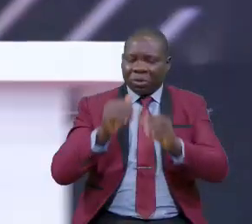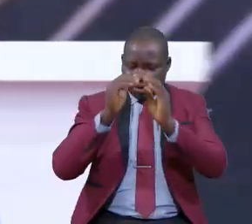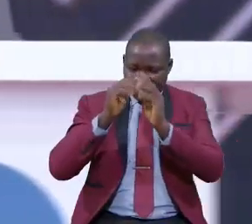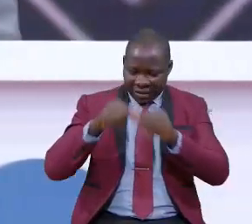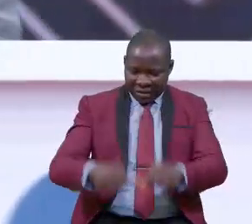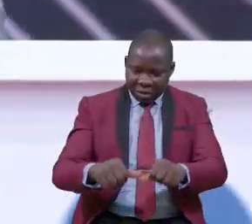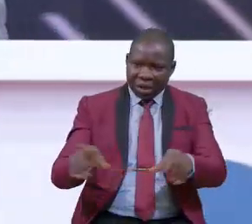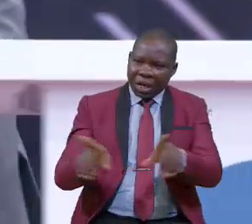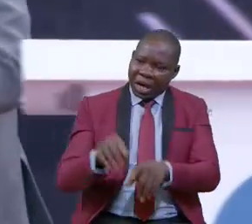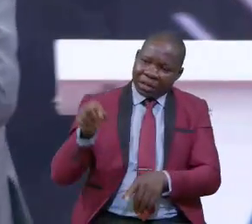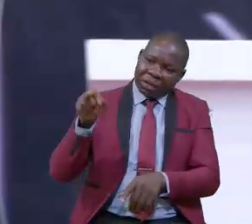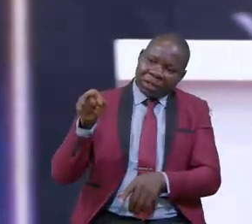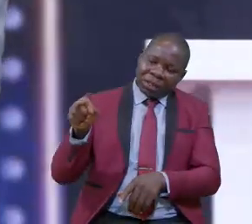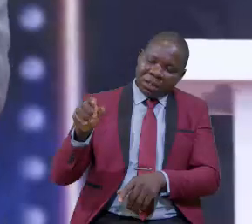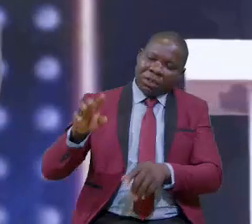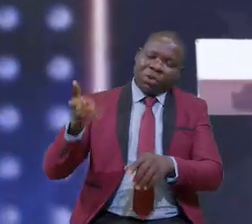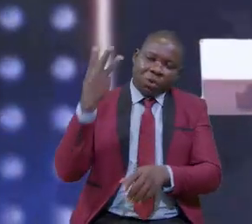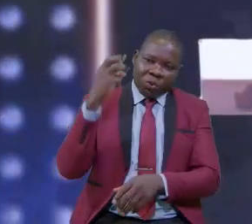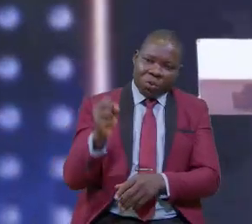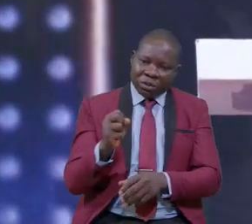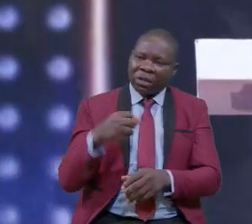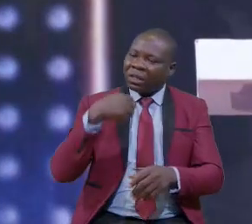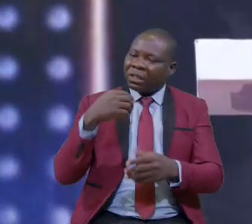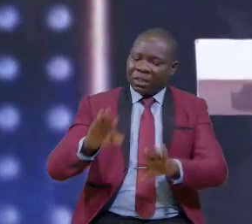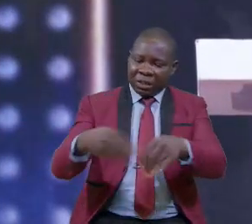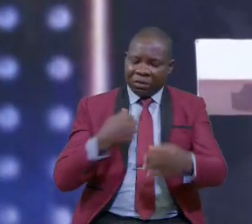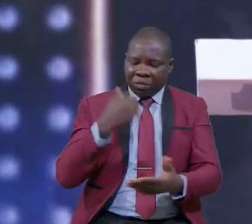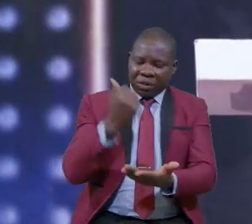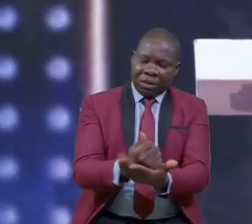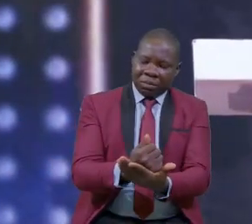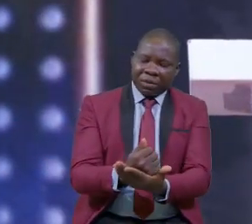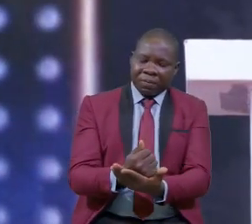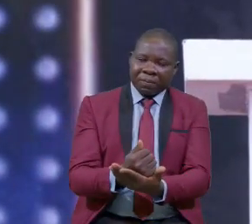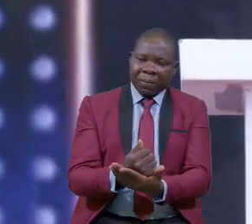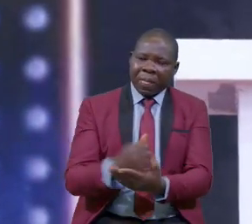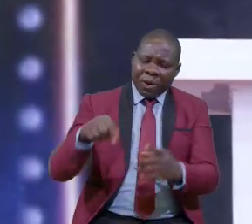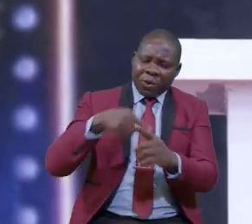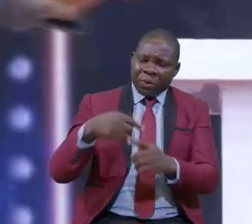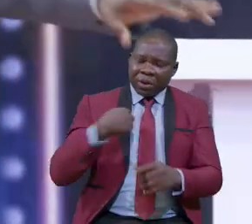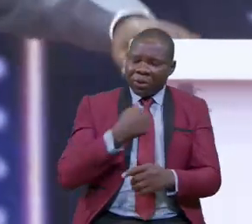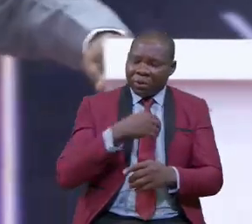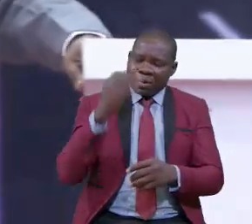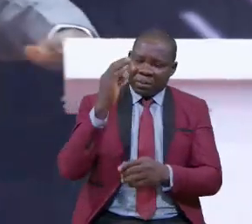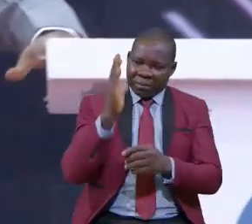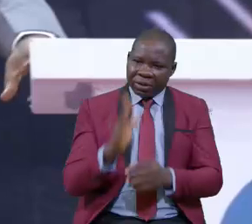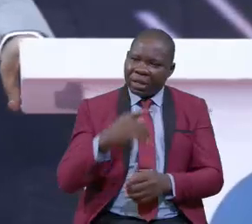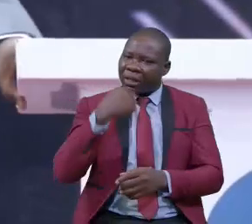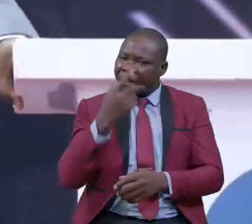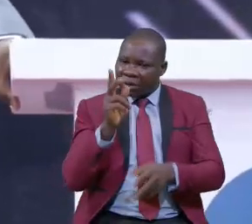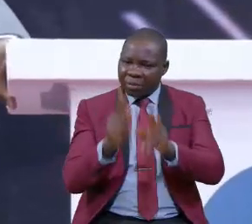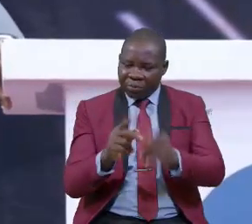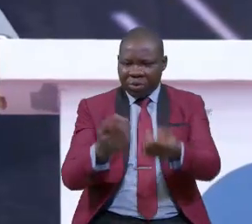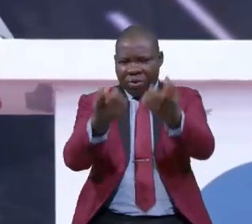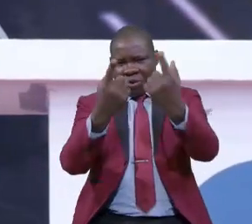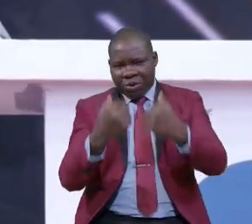When we preachers tell the people, come just as you are. And the people have an